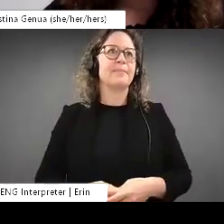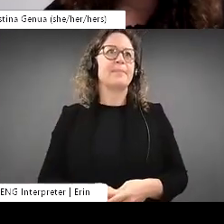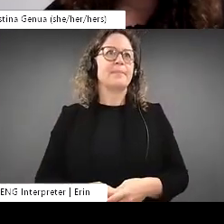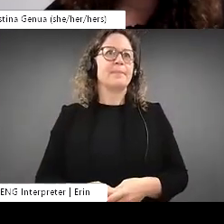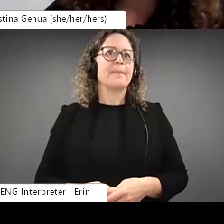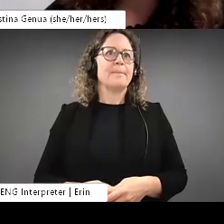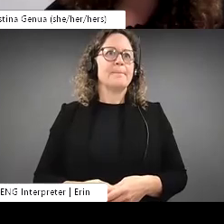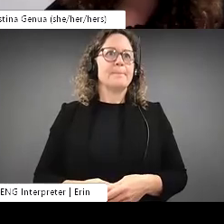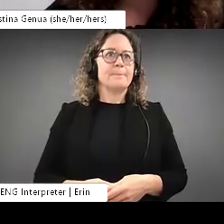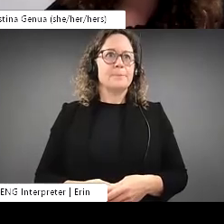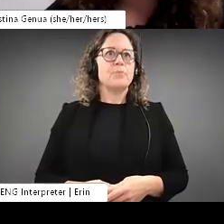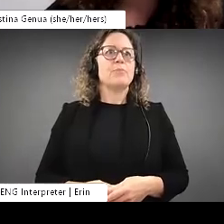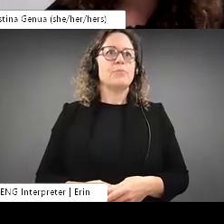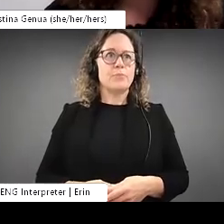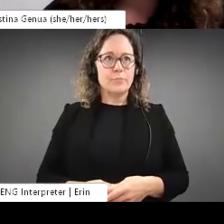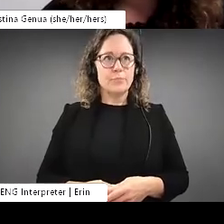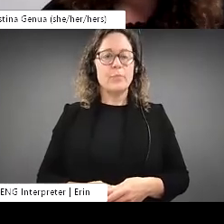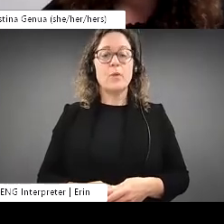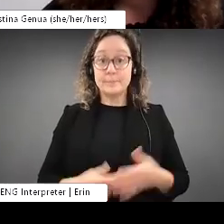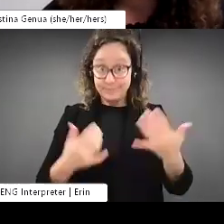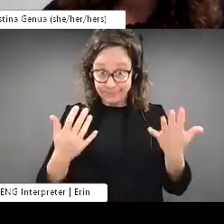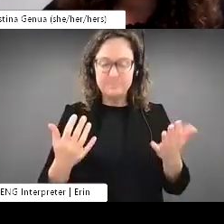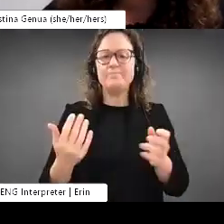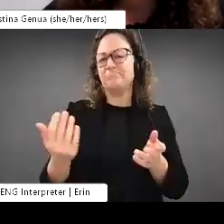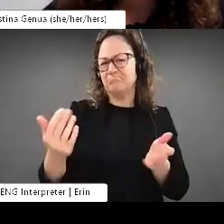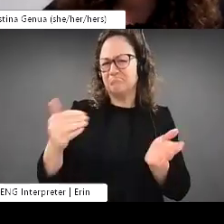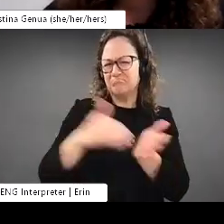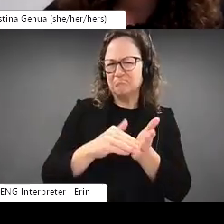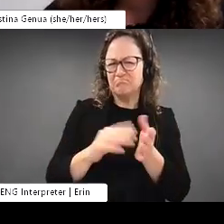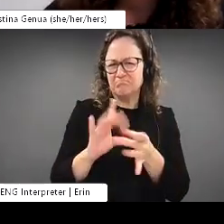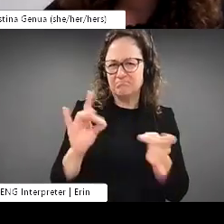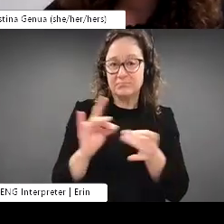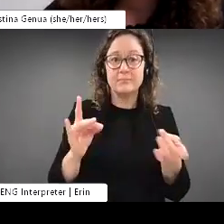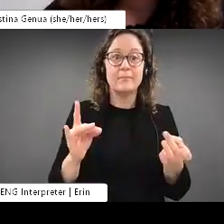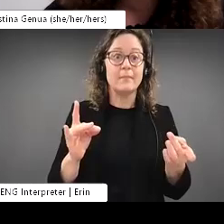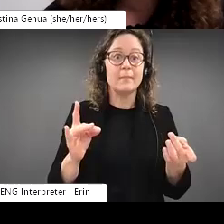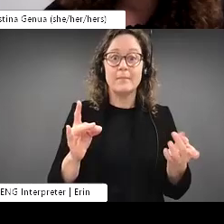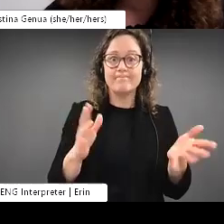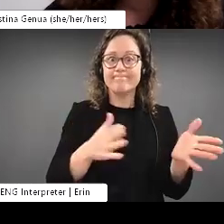Okay, so when choosing a bank, if we just want to quickly throw in some